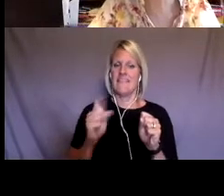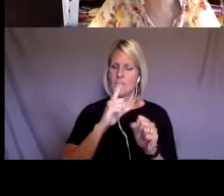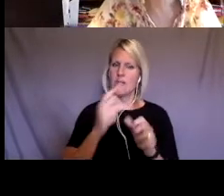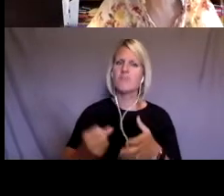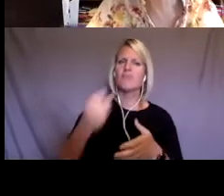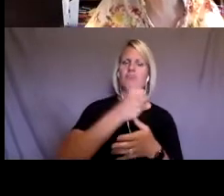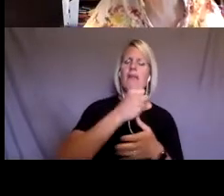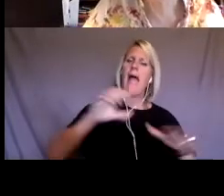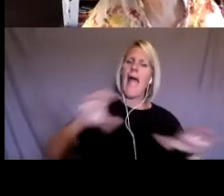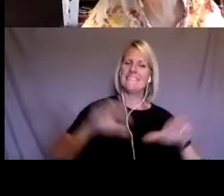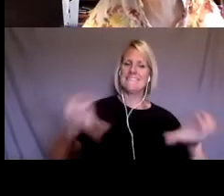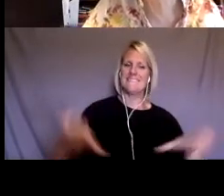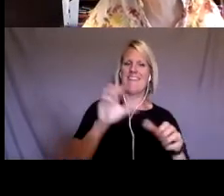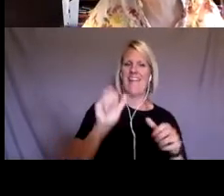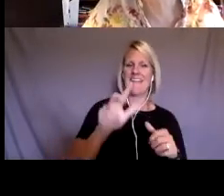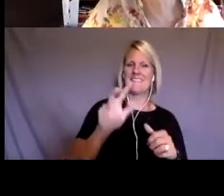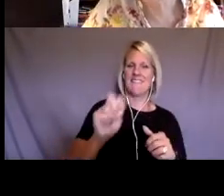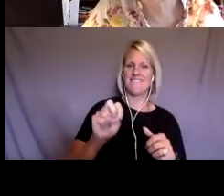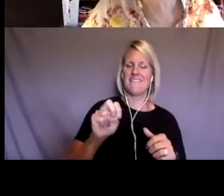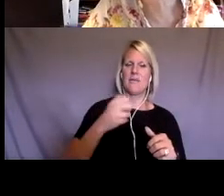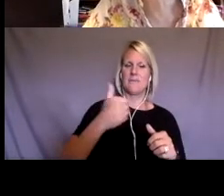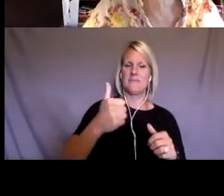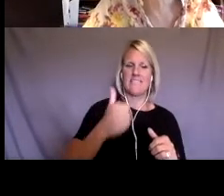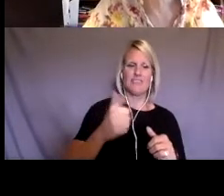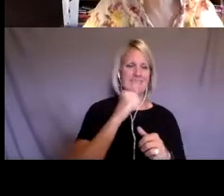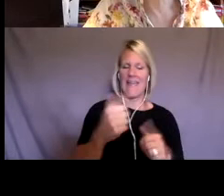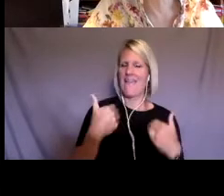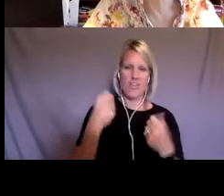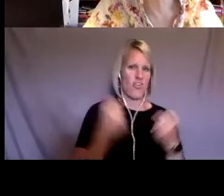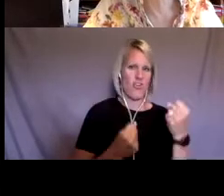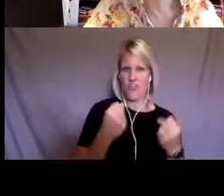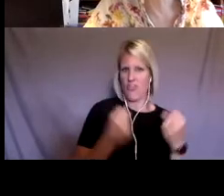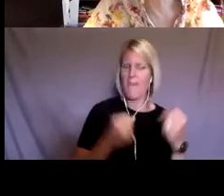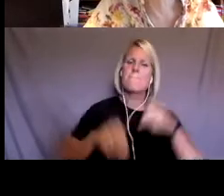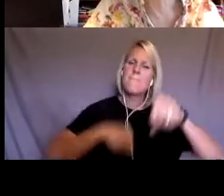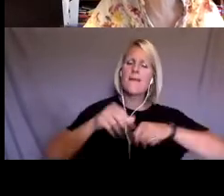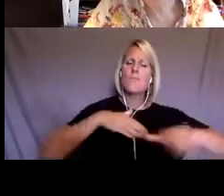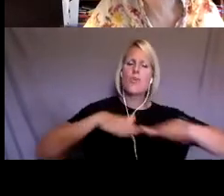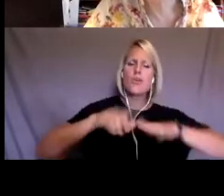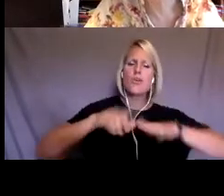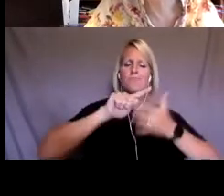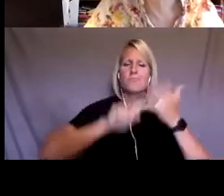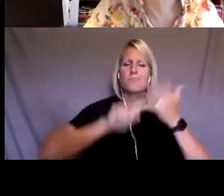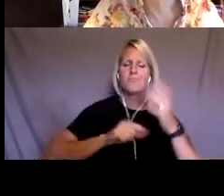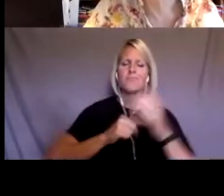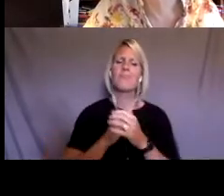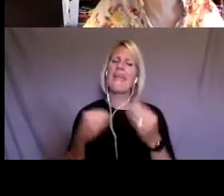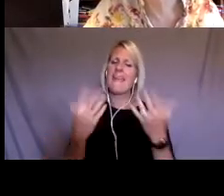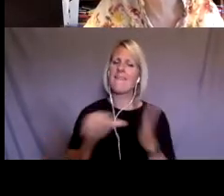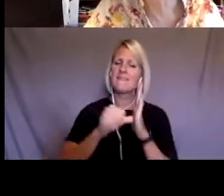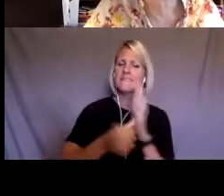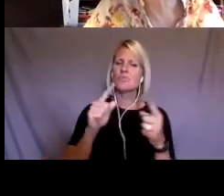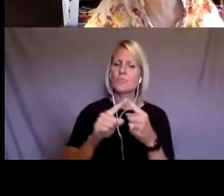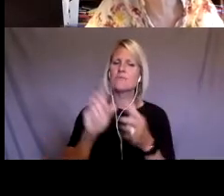transportation. It gives emphasis to design for health. It provides an enabling environment, even